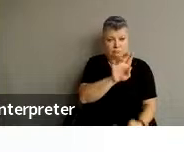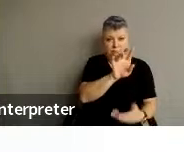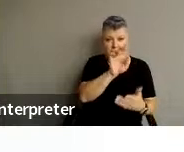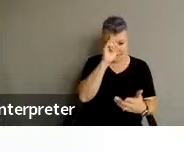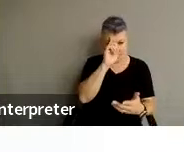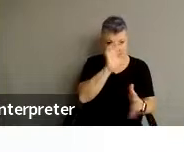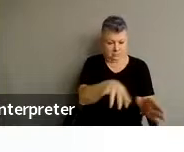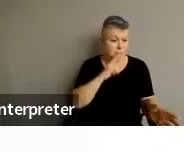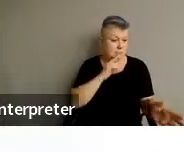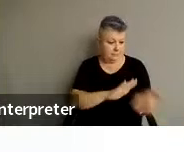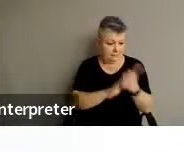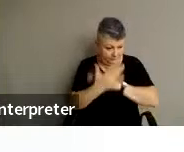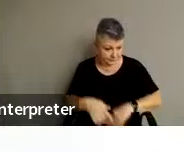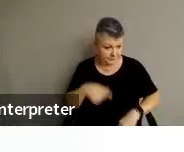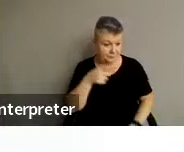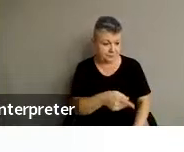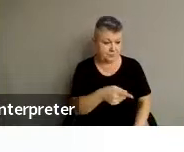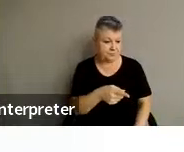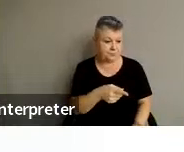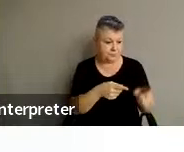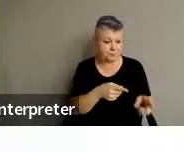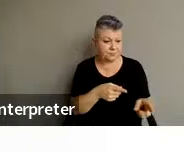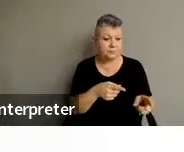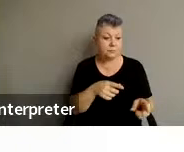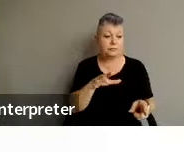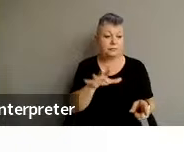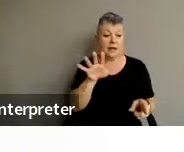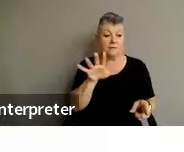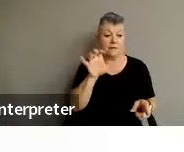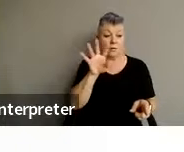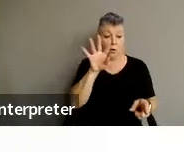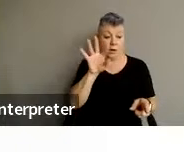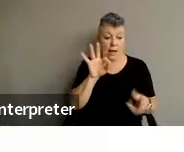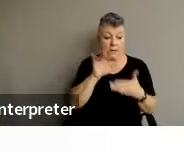$549.94, which would be owed by a homeowner.